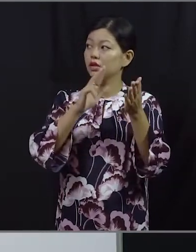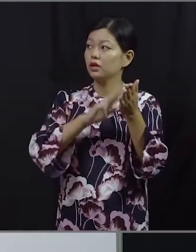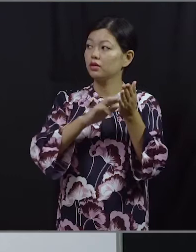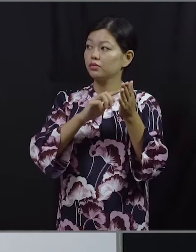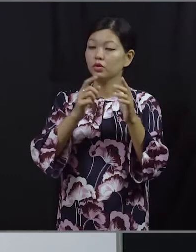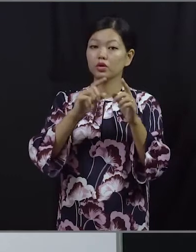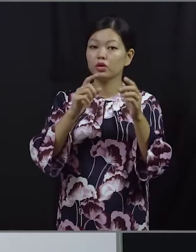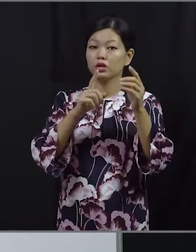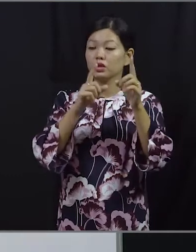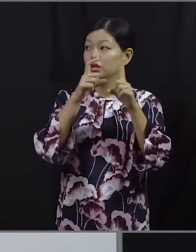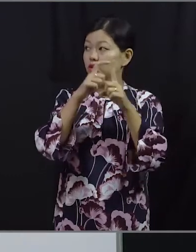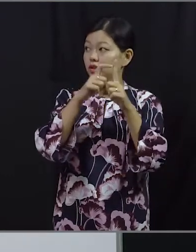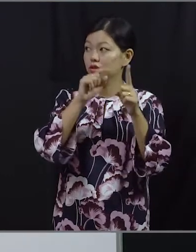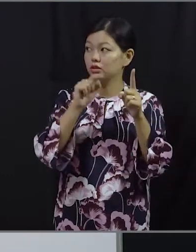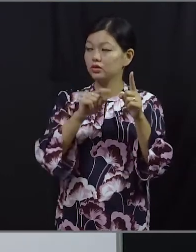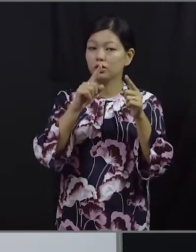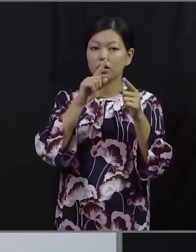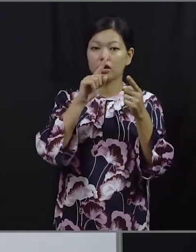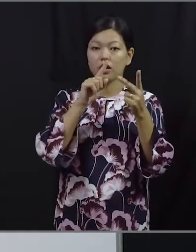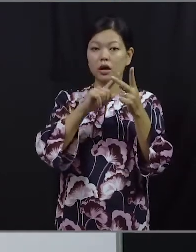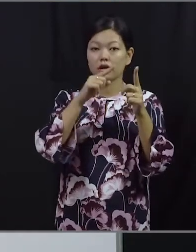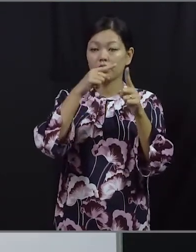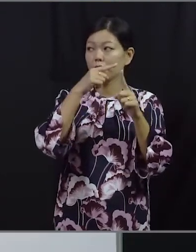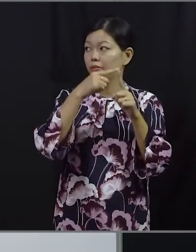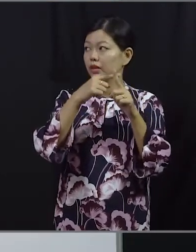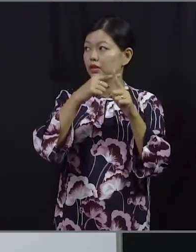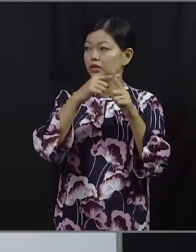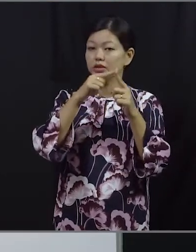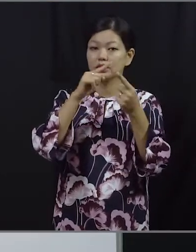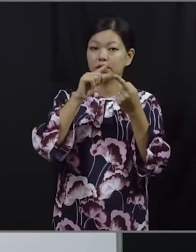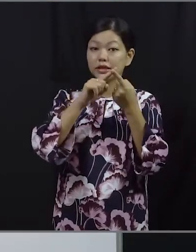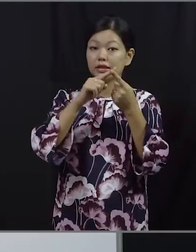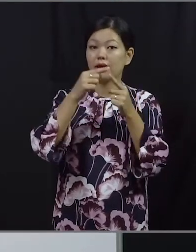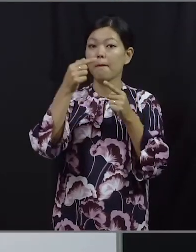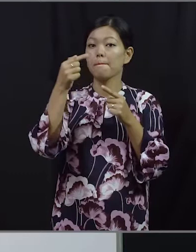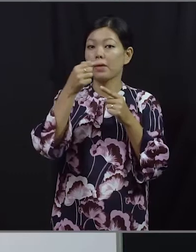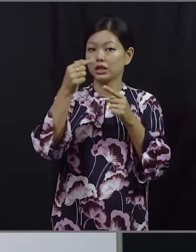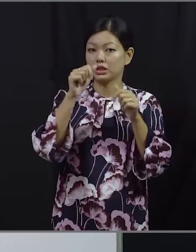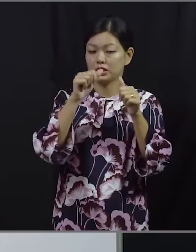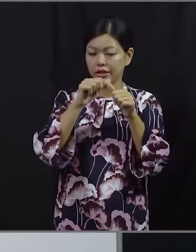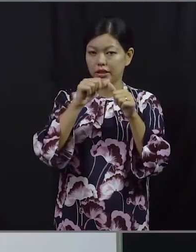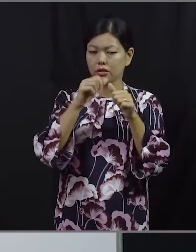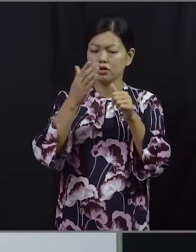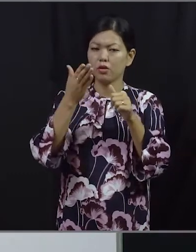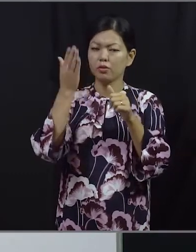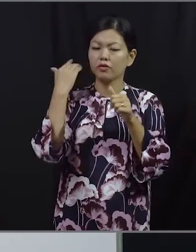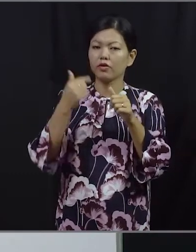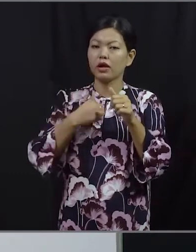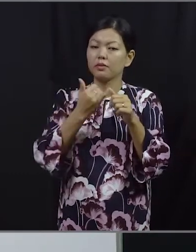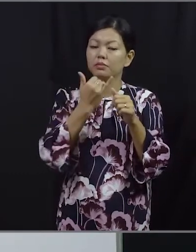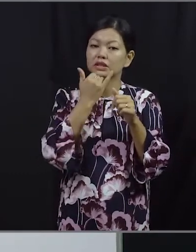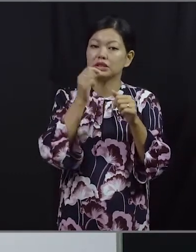so you please adjust with it, and you please recorrect the whole equation. So it should be delta equal to I plus E minus A. Okay,